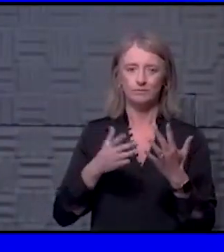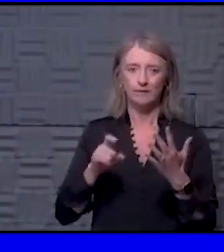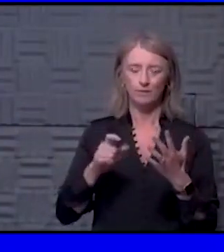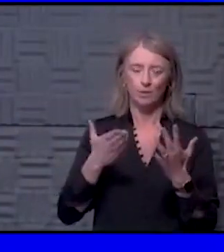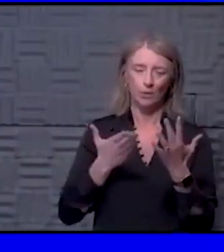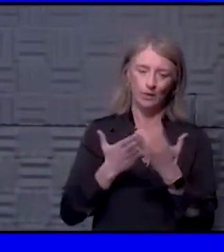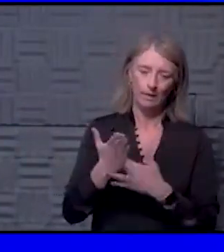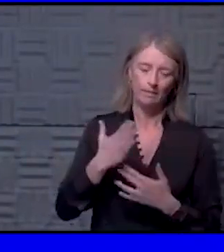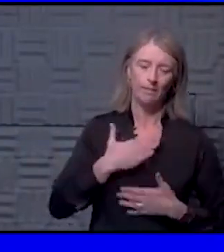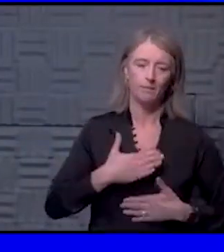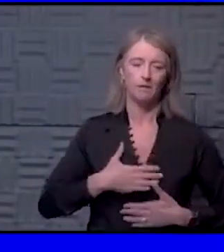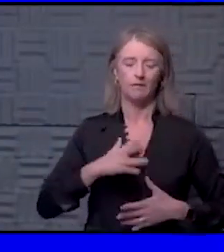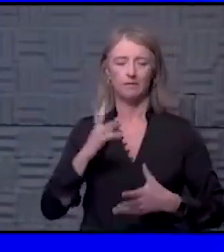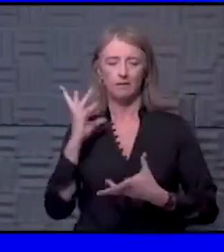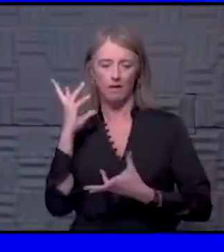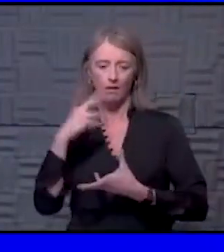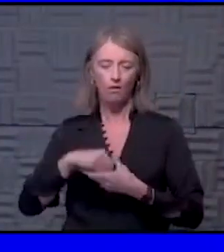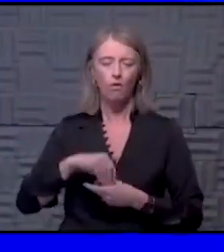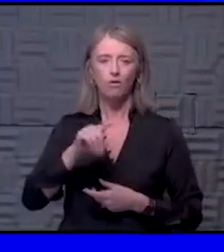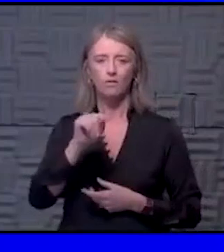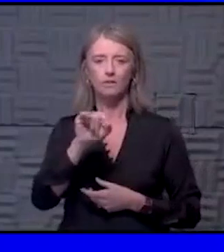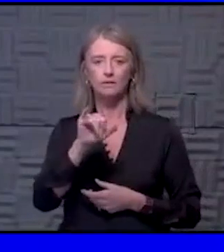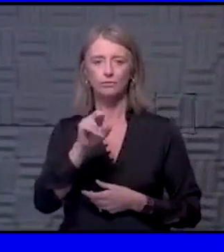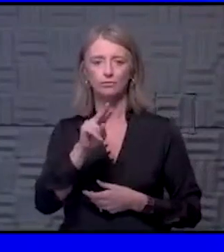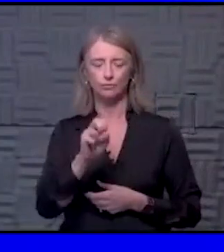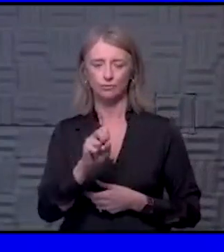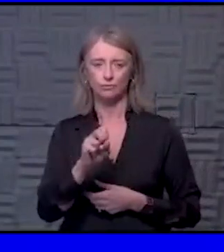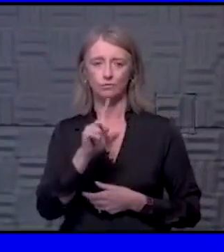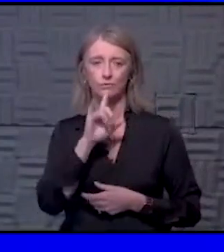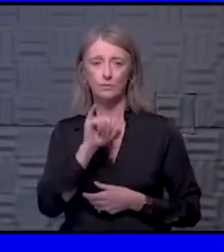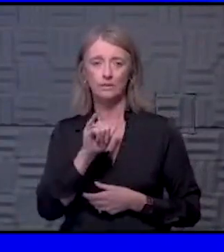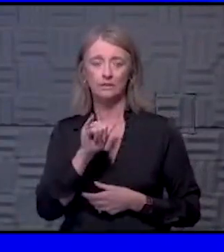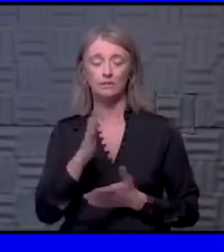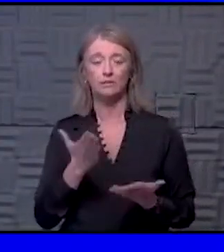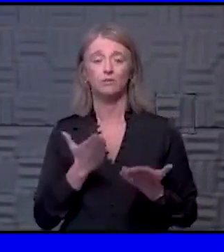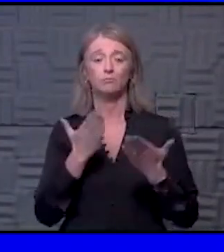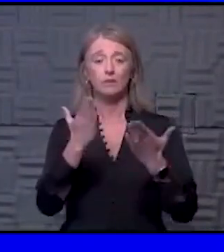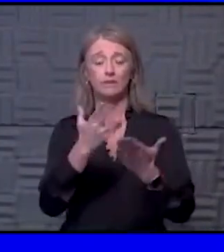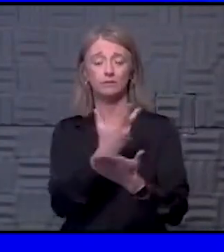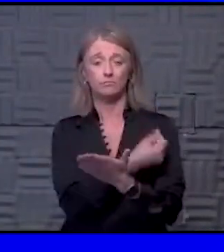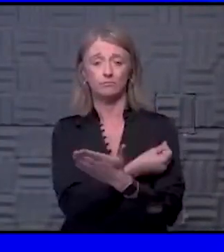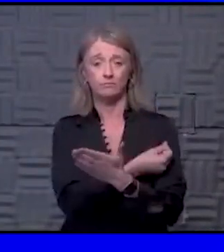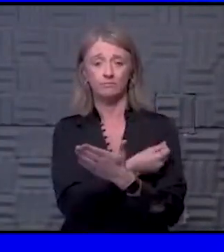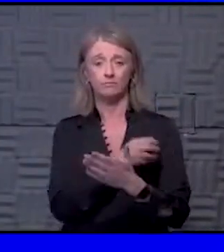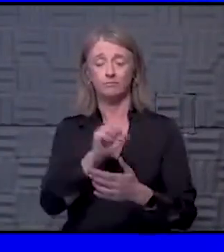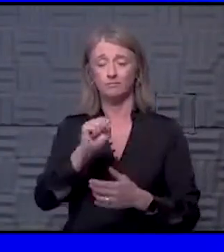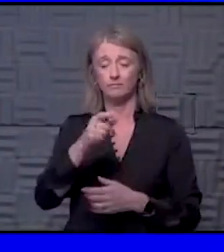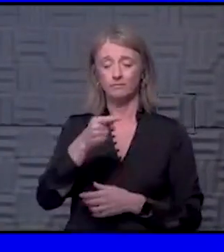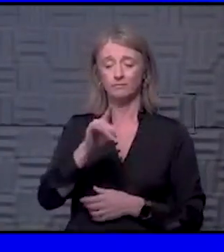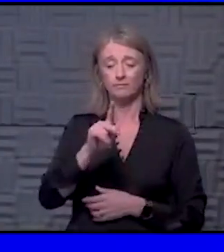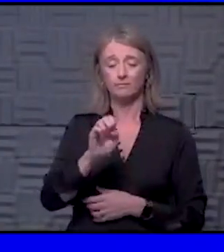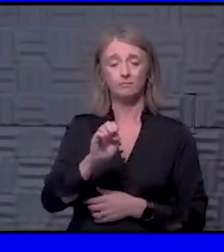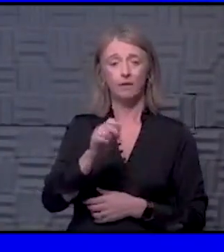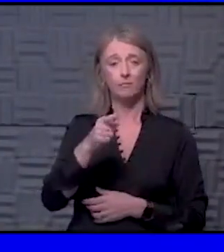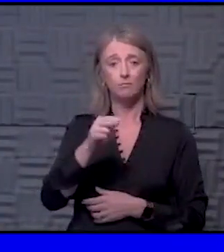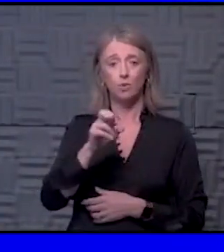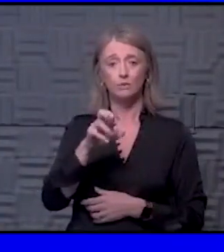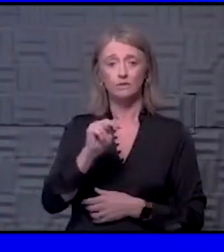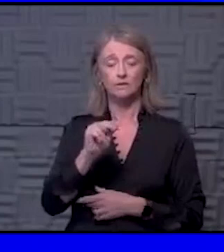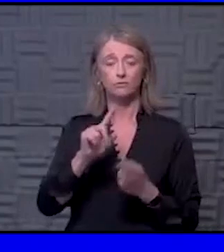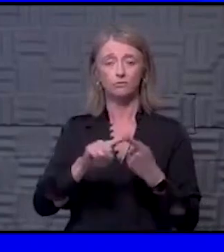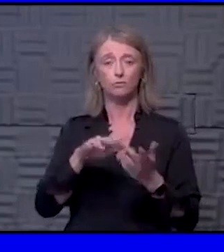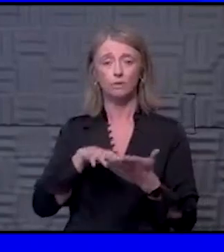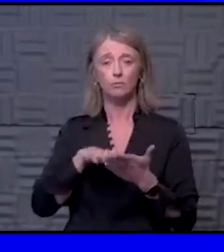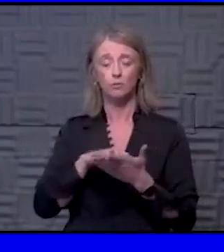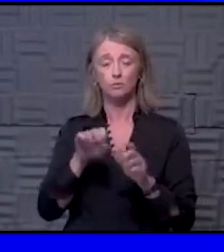the body and get into all the tissues. What you're doing is you're presenting this antigen, this spike protein, to your immune system, and from there,